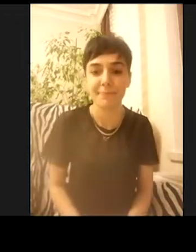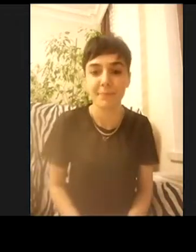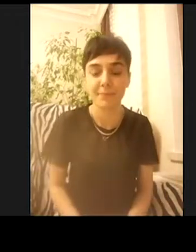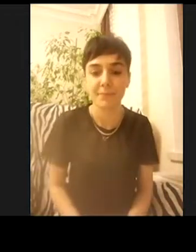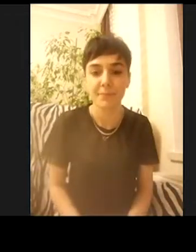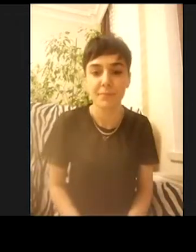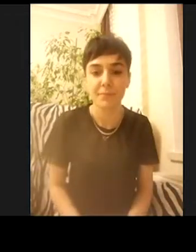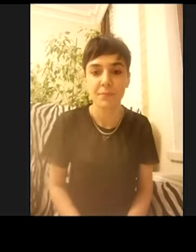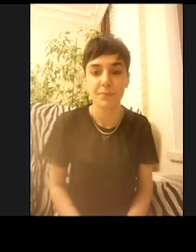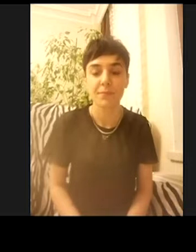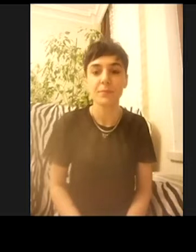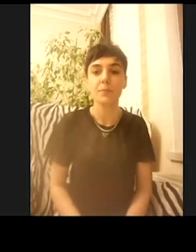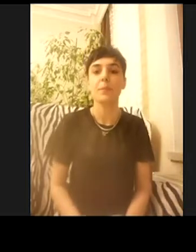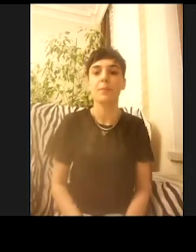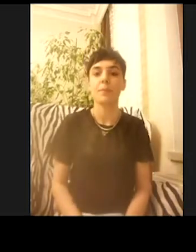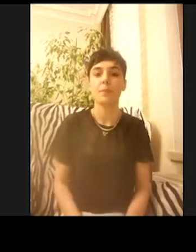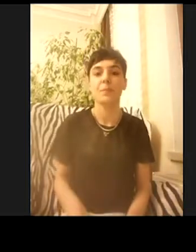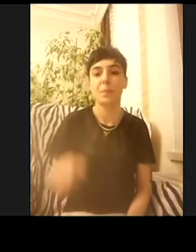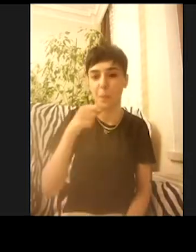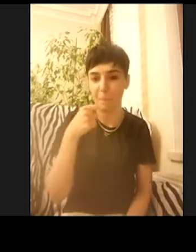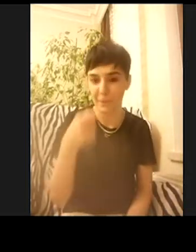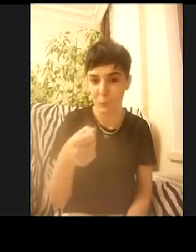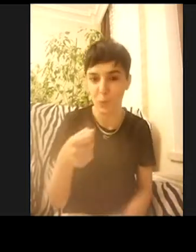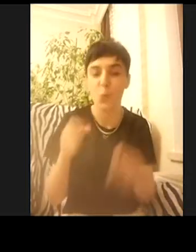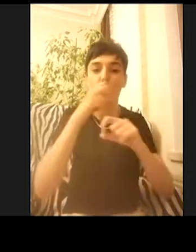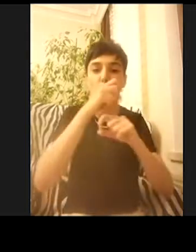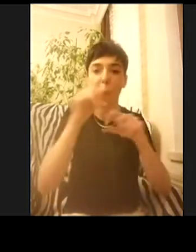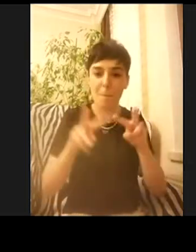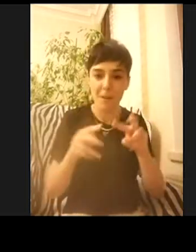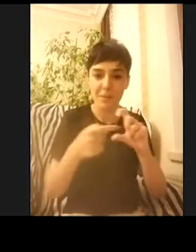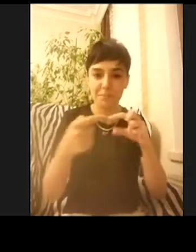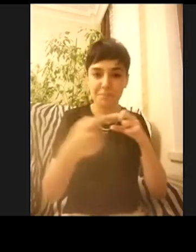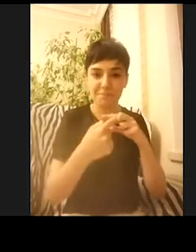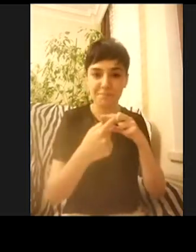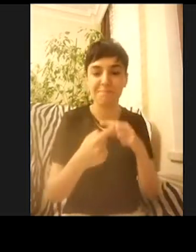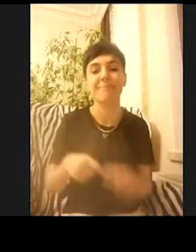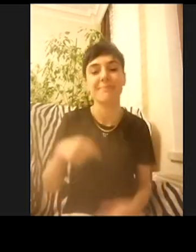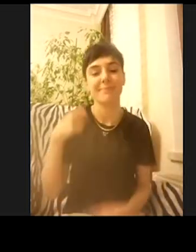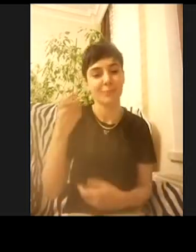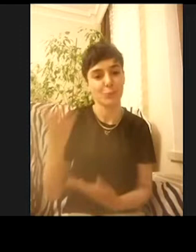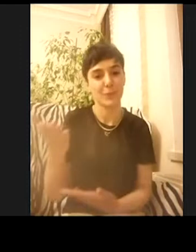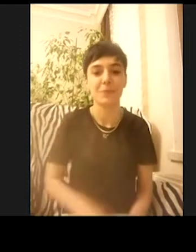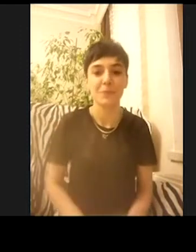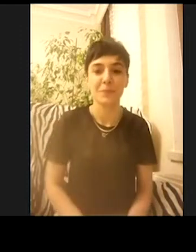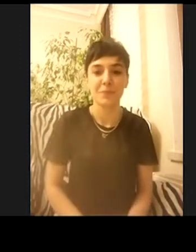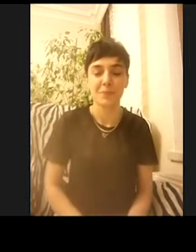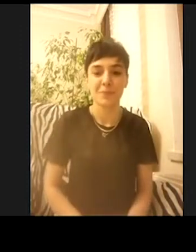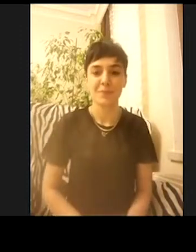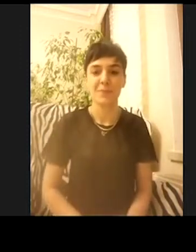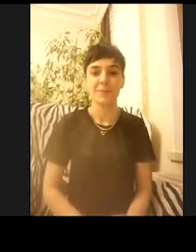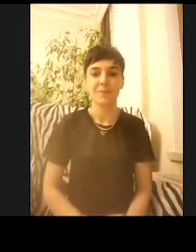to Ömer Tevfik Erten, the creator of Through the Window project. Now, Ömer,